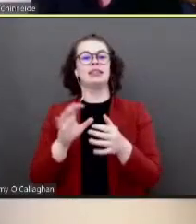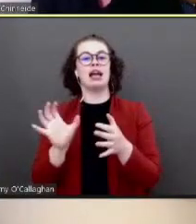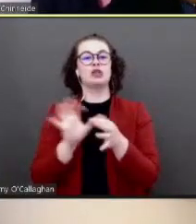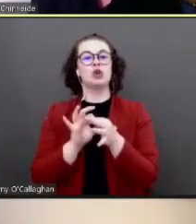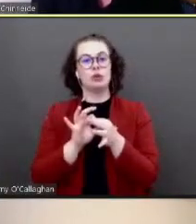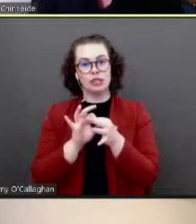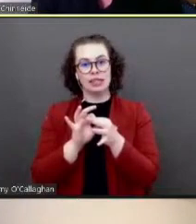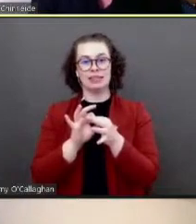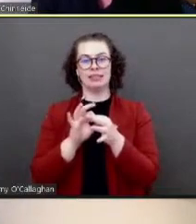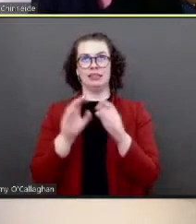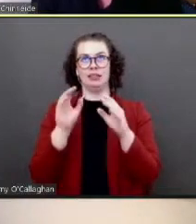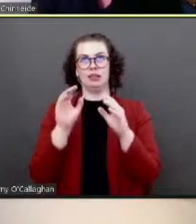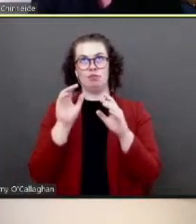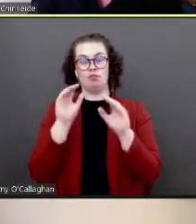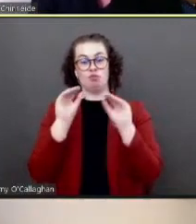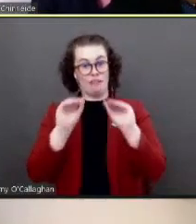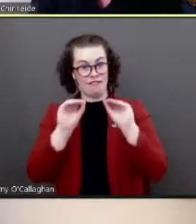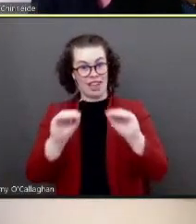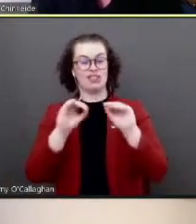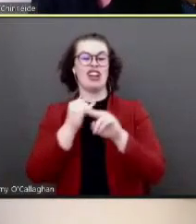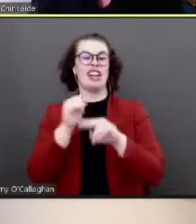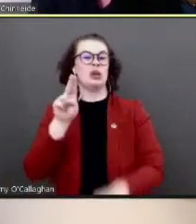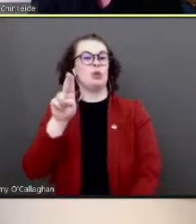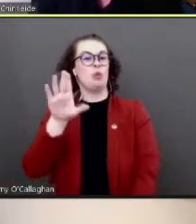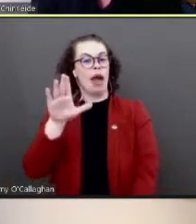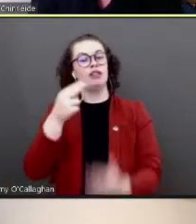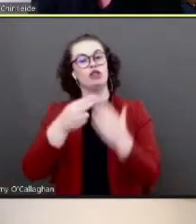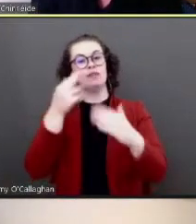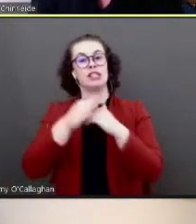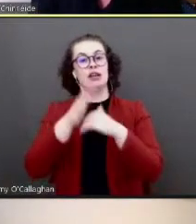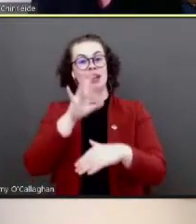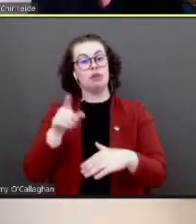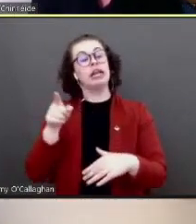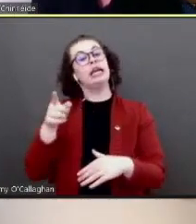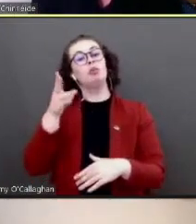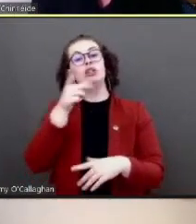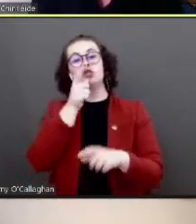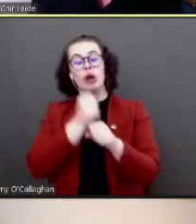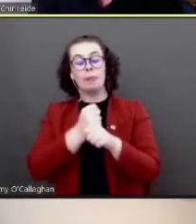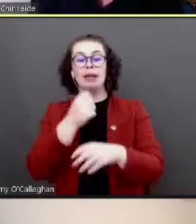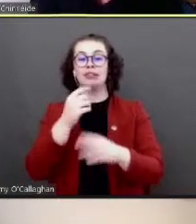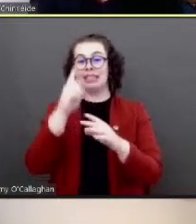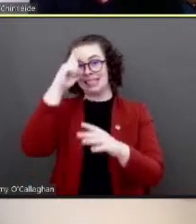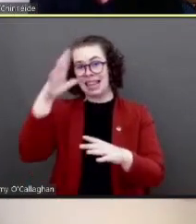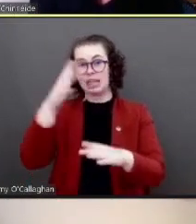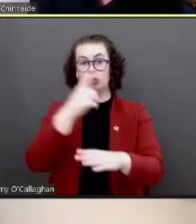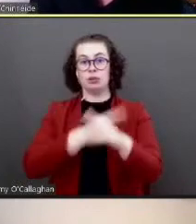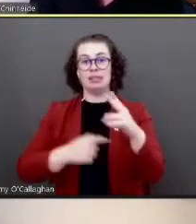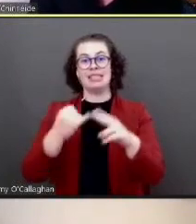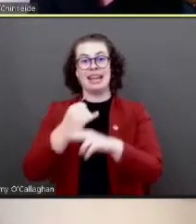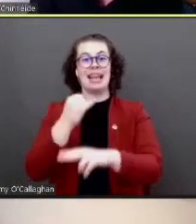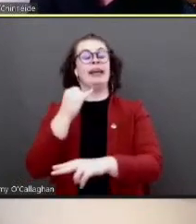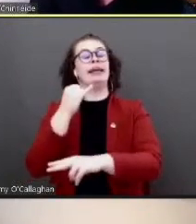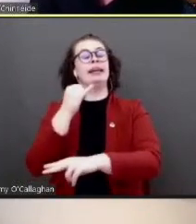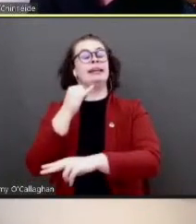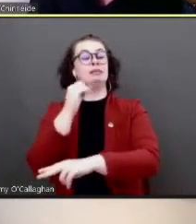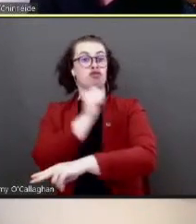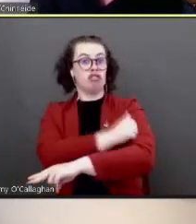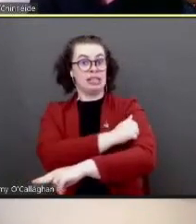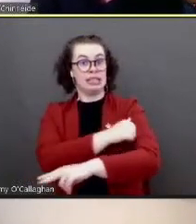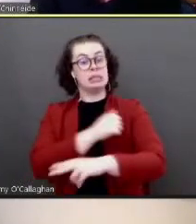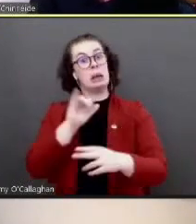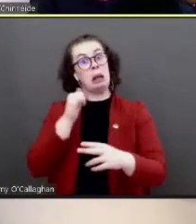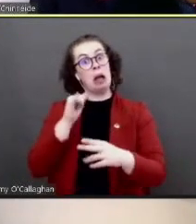University of Limerick, and he's going to speak to us on the topic of intellectual disabilities in Irish prisons. Could Article 13 hold the